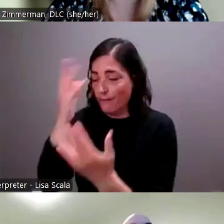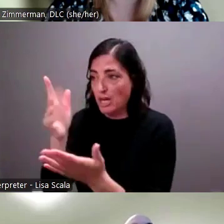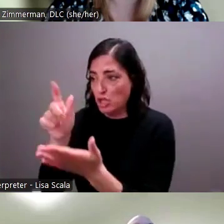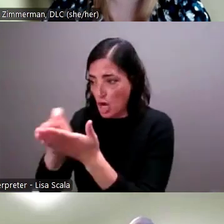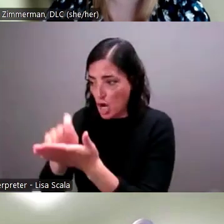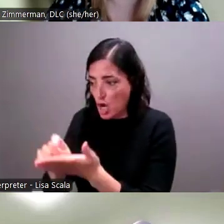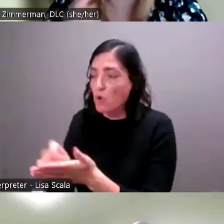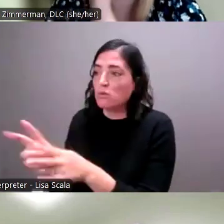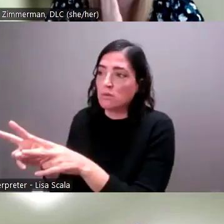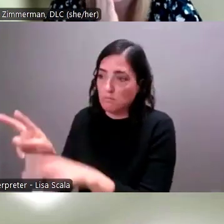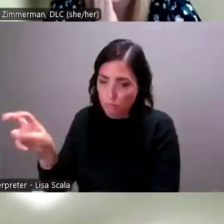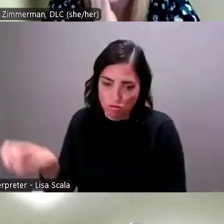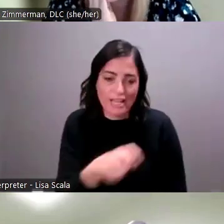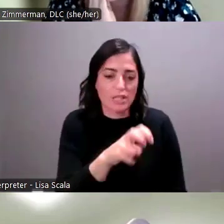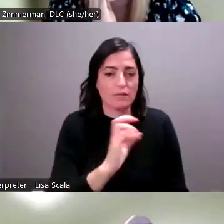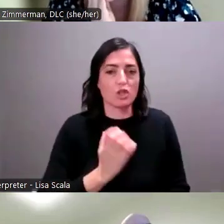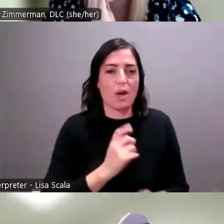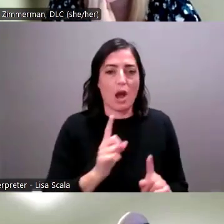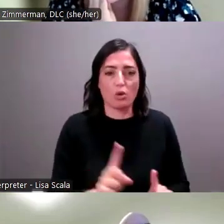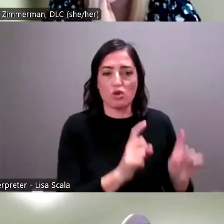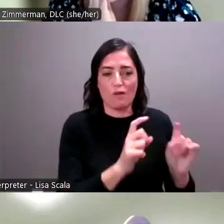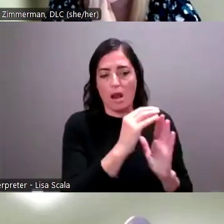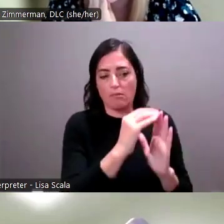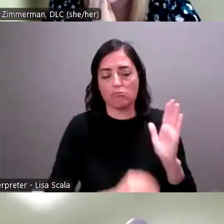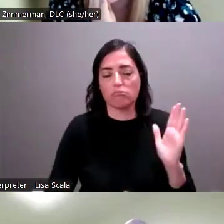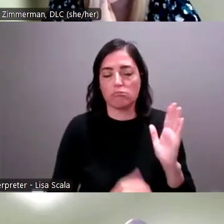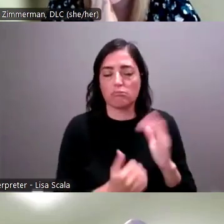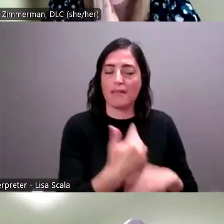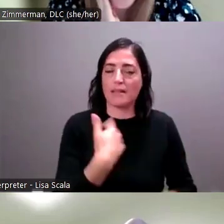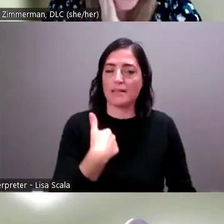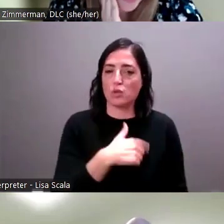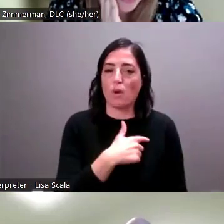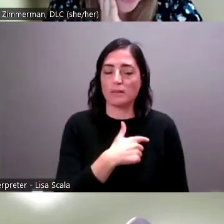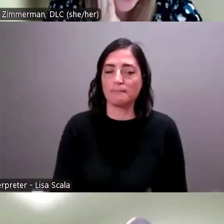information to our forms and send those to us.